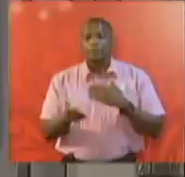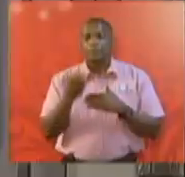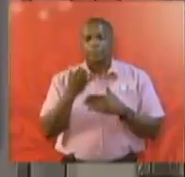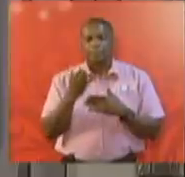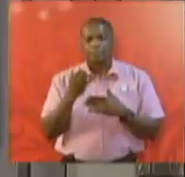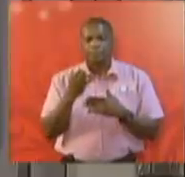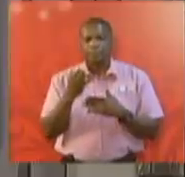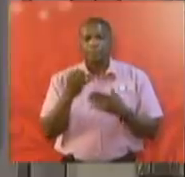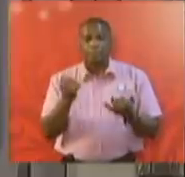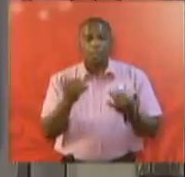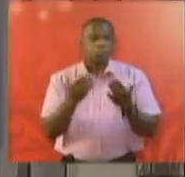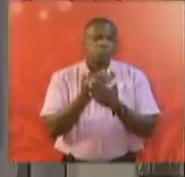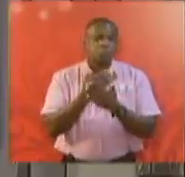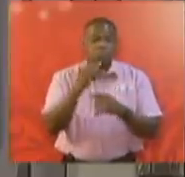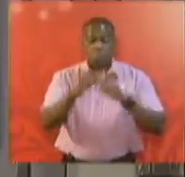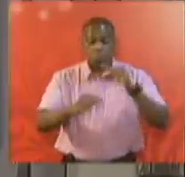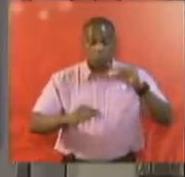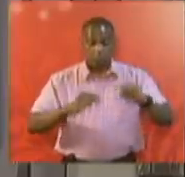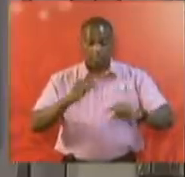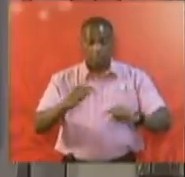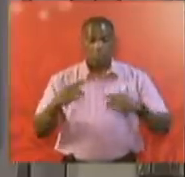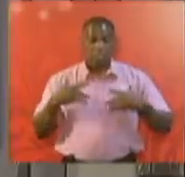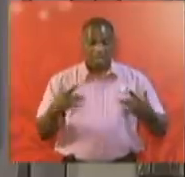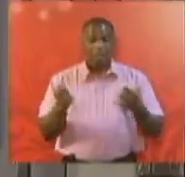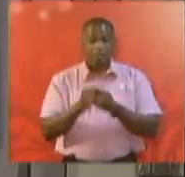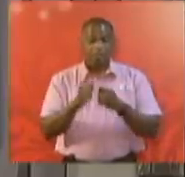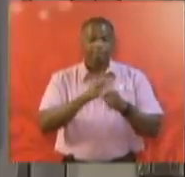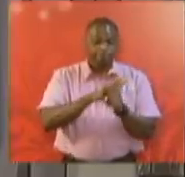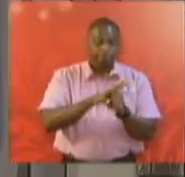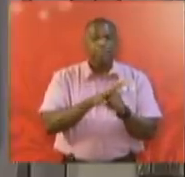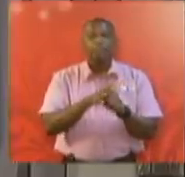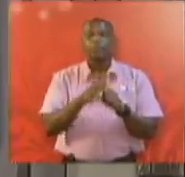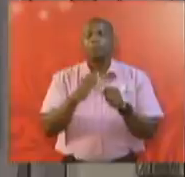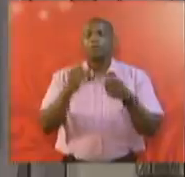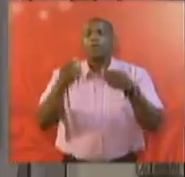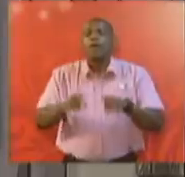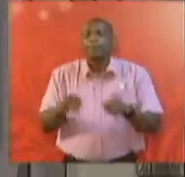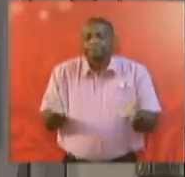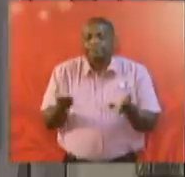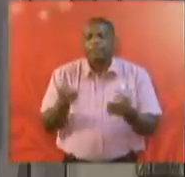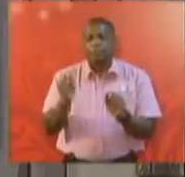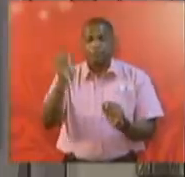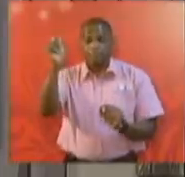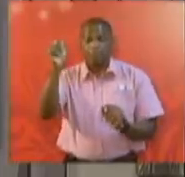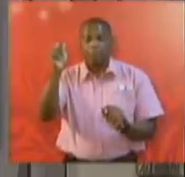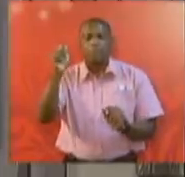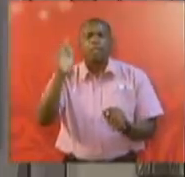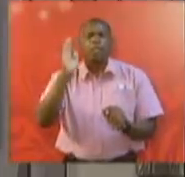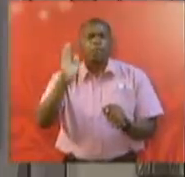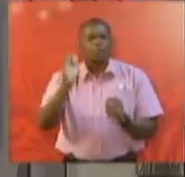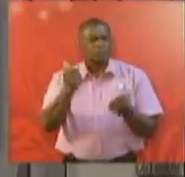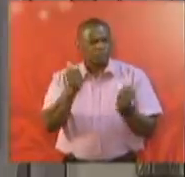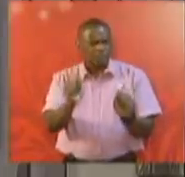latest global information and local information, we are going to be contextualizing where we are